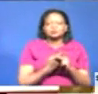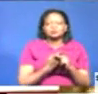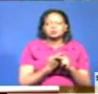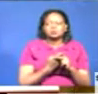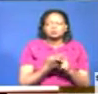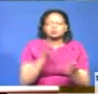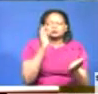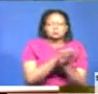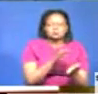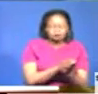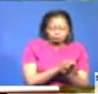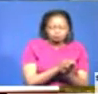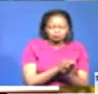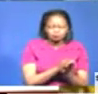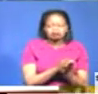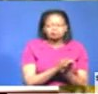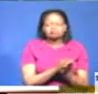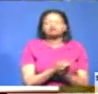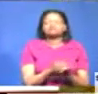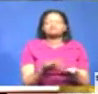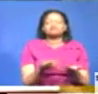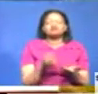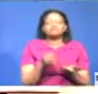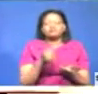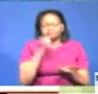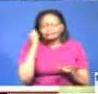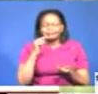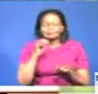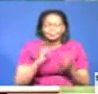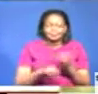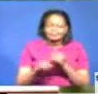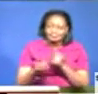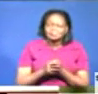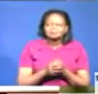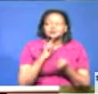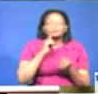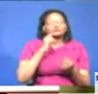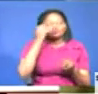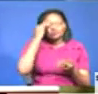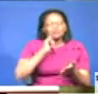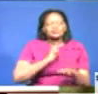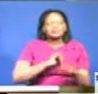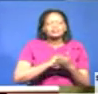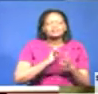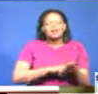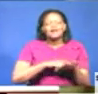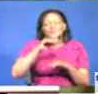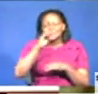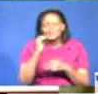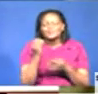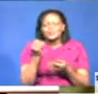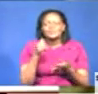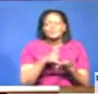mbegu asilia limeungwa mkono ili kulinda vyakula asilia dhidi ya kuangamia wakati mimea ya vyakula vya GMO itakapojumuishwa